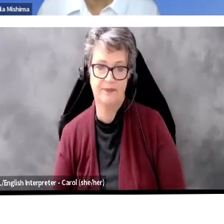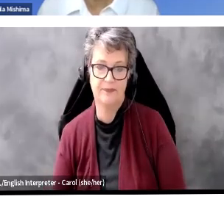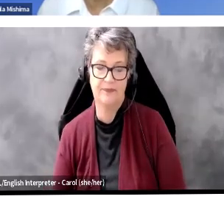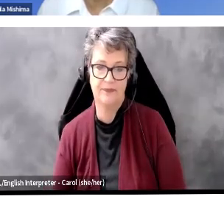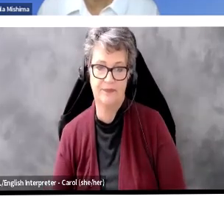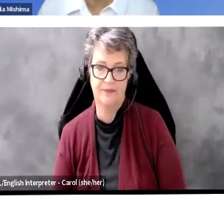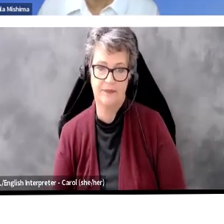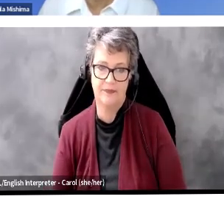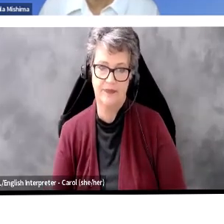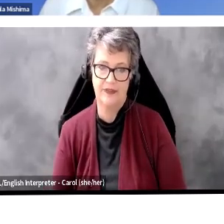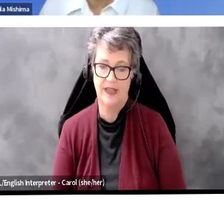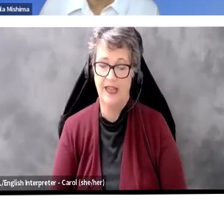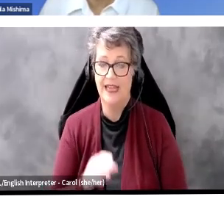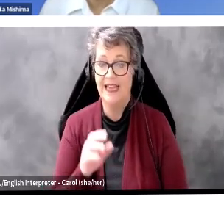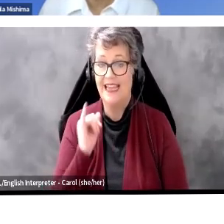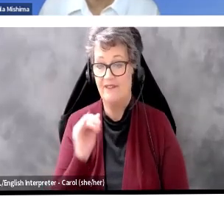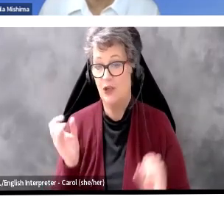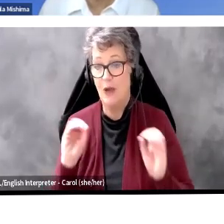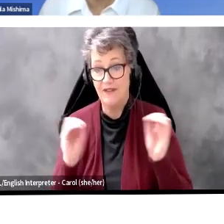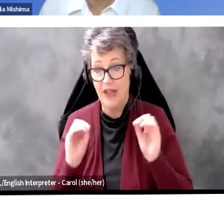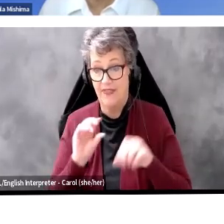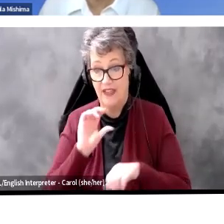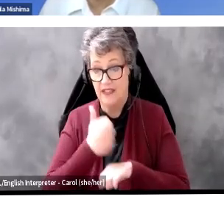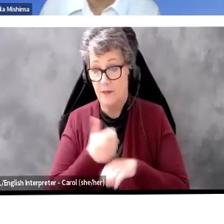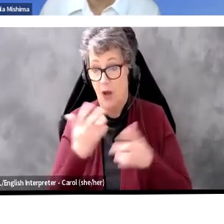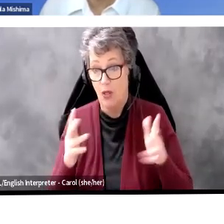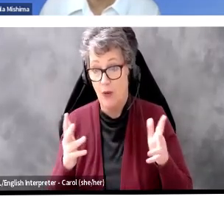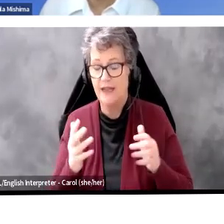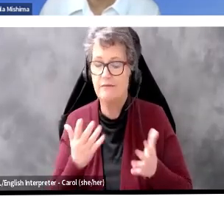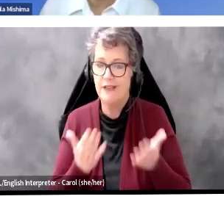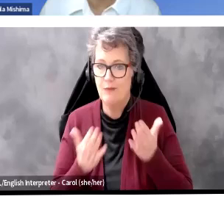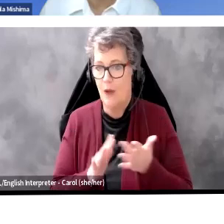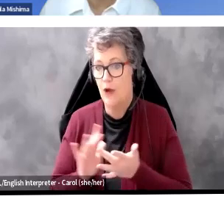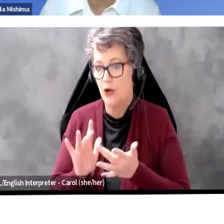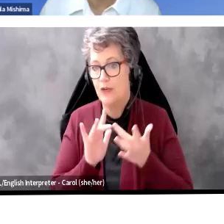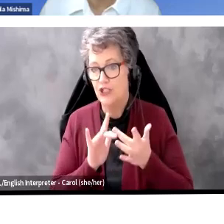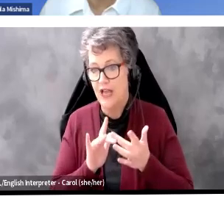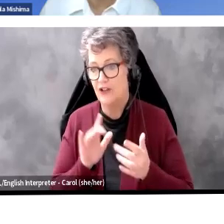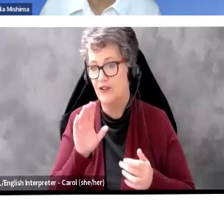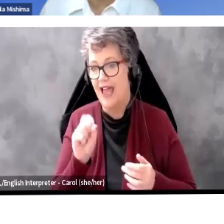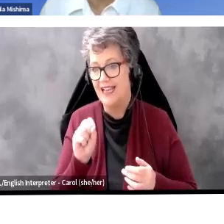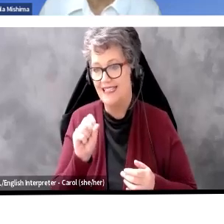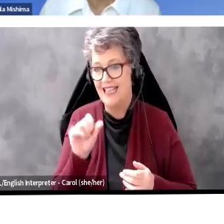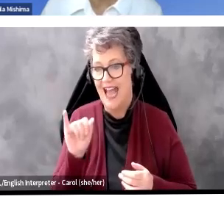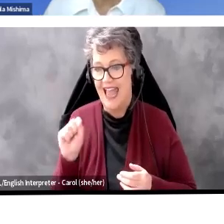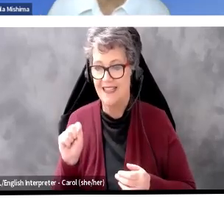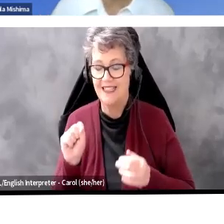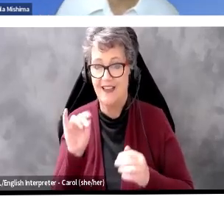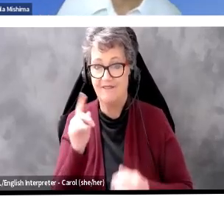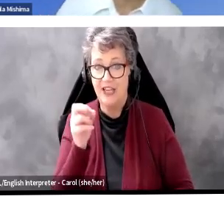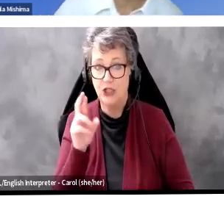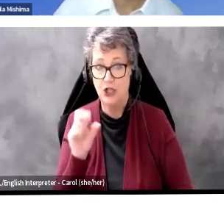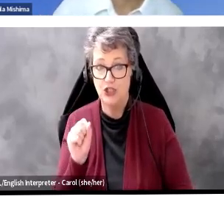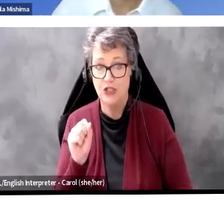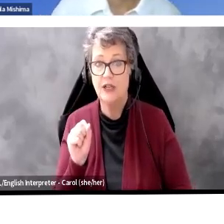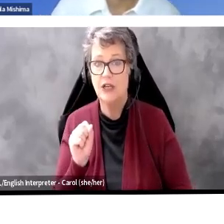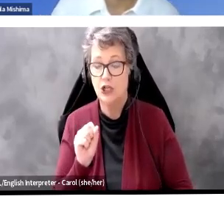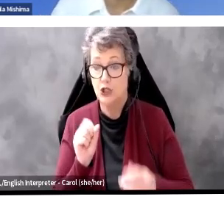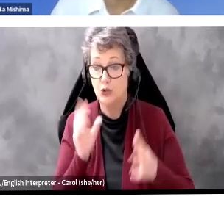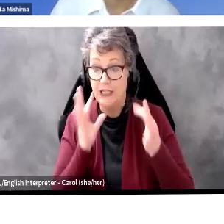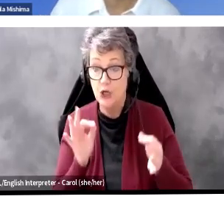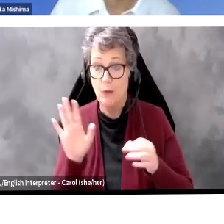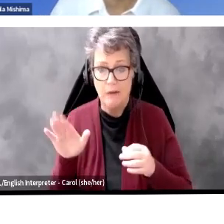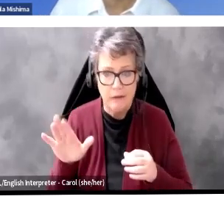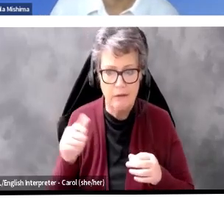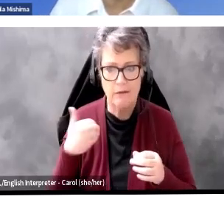So these LEAs, if you don't have something in place already, again, you might want to reach out to your SIS vendors to determine whether or not they have